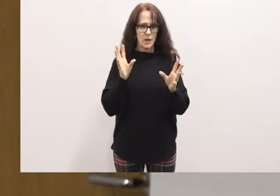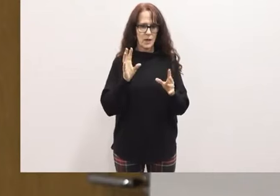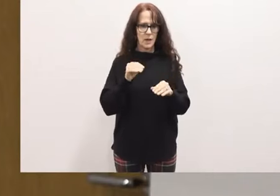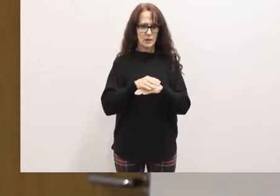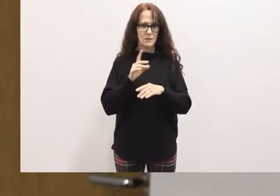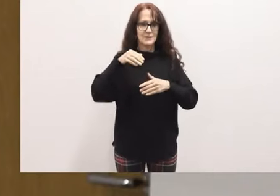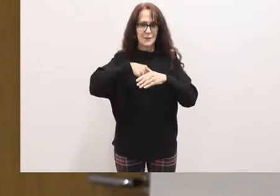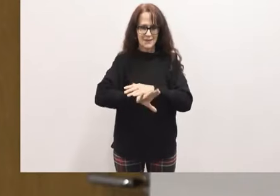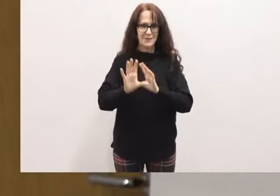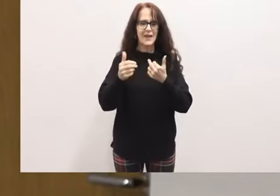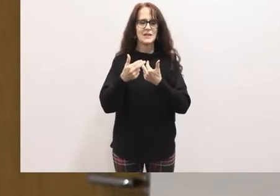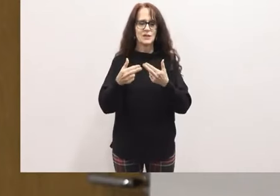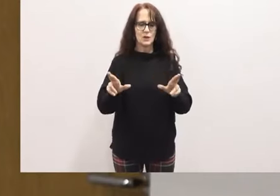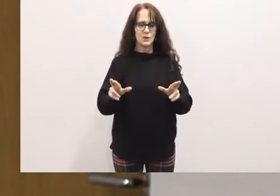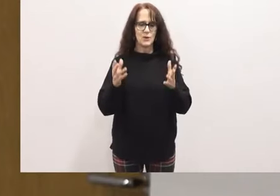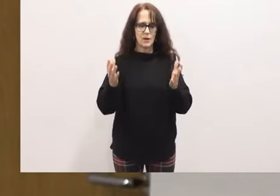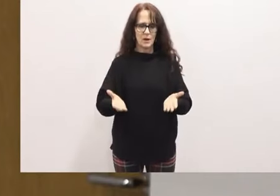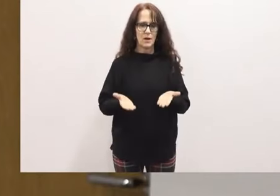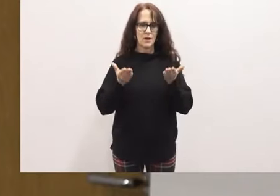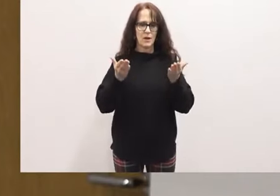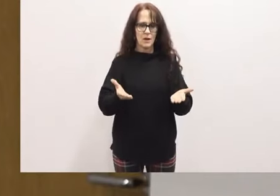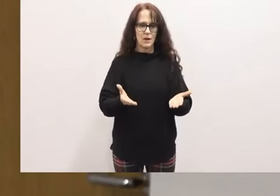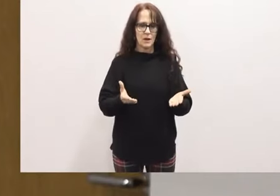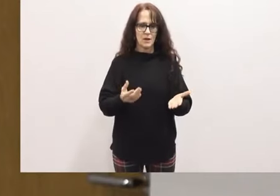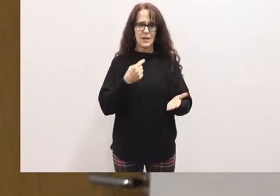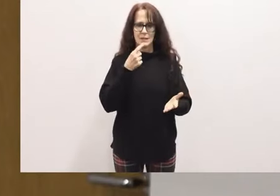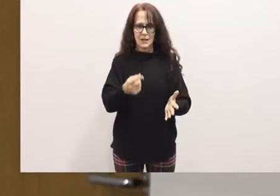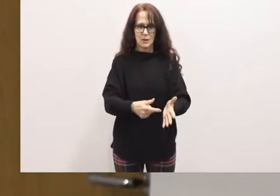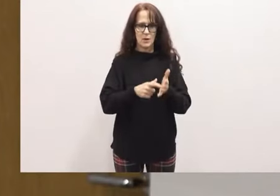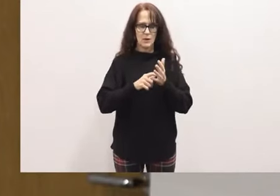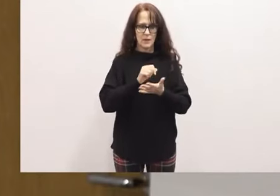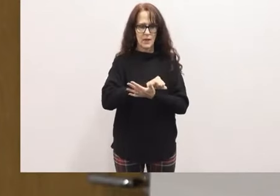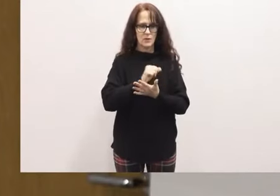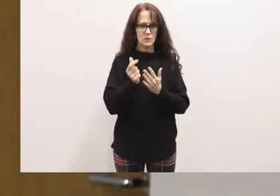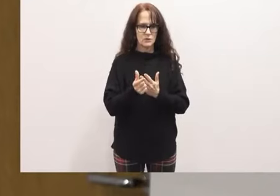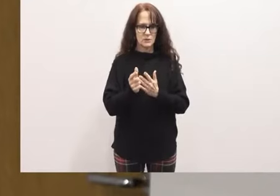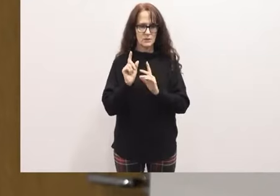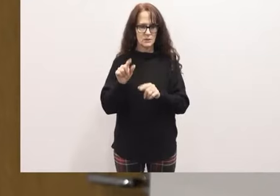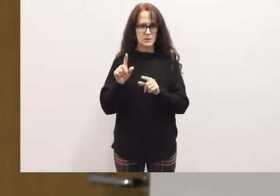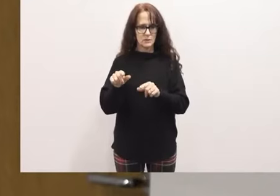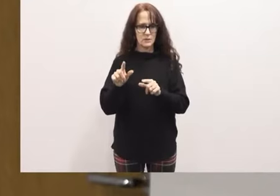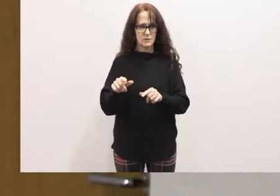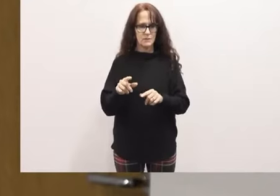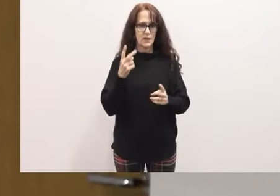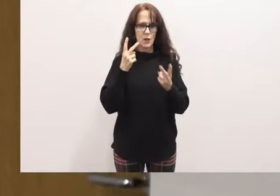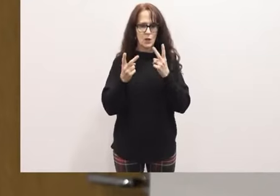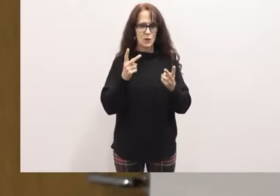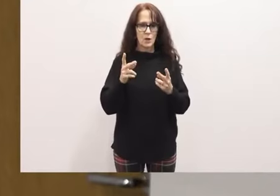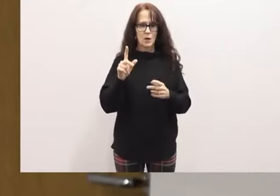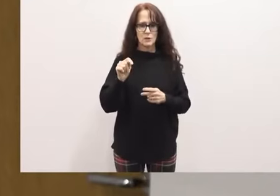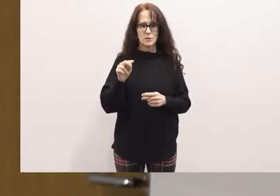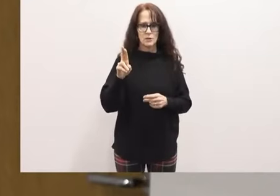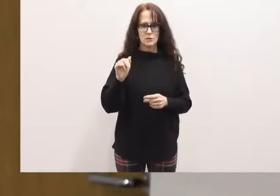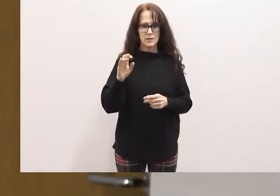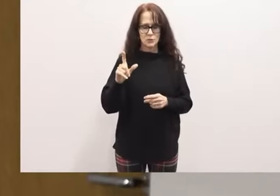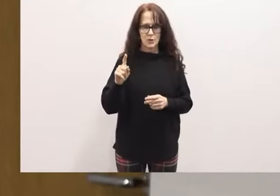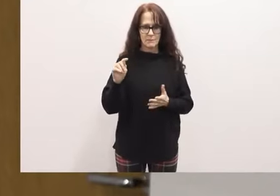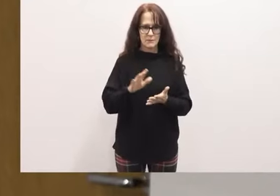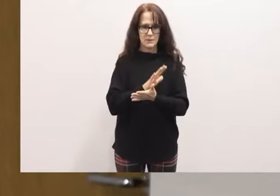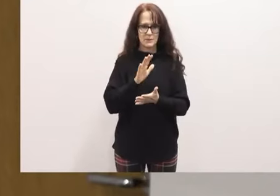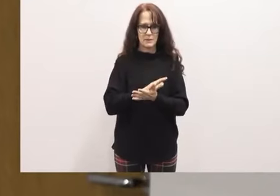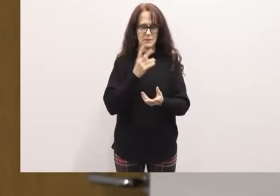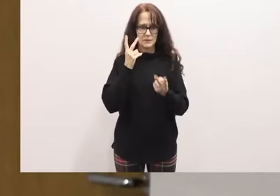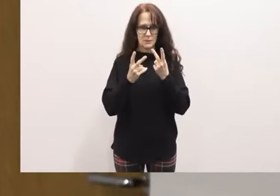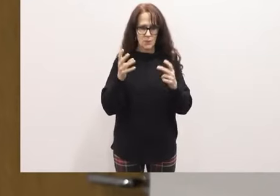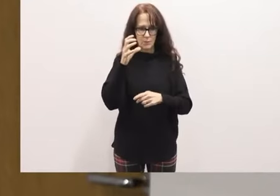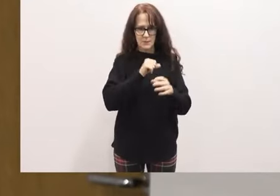into the classroom and offer and tell us what the requirements for A through G is. And we can also look at our transcript to see what we are